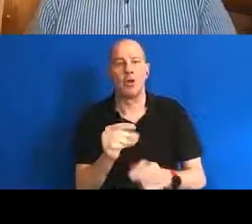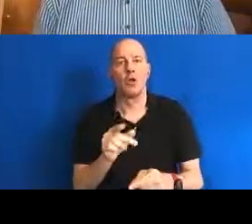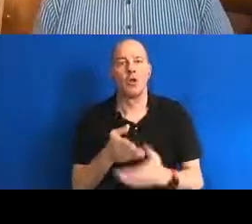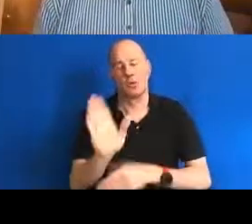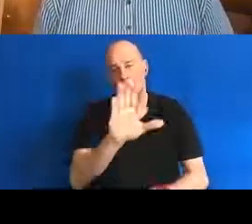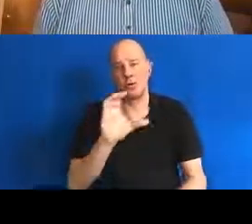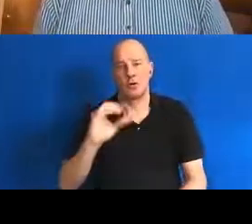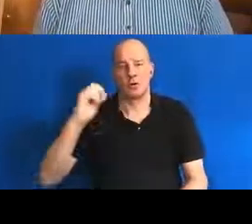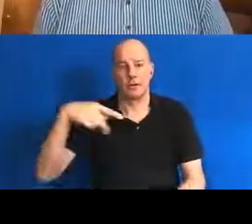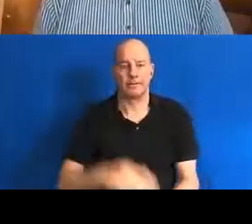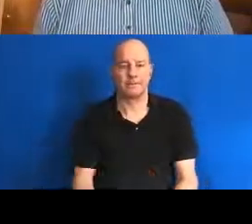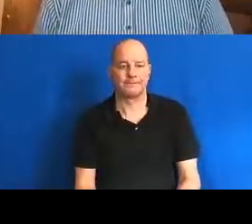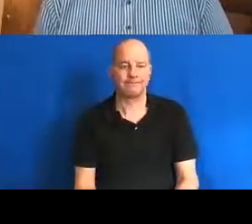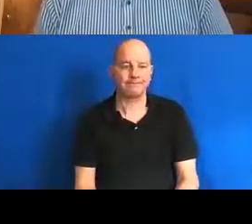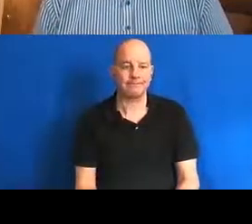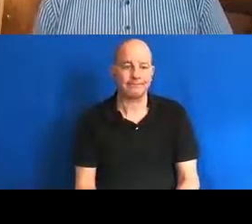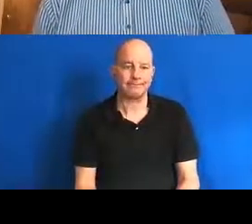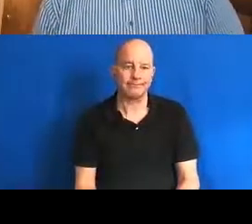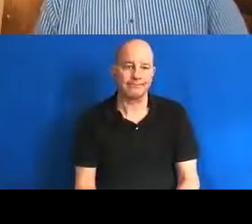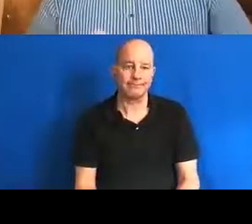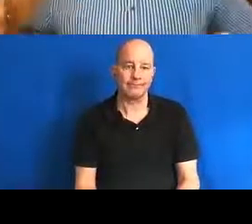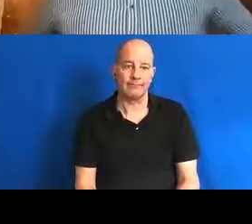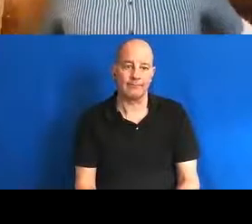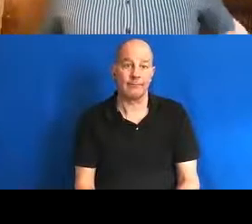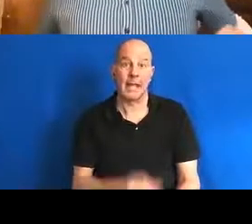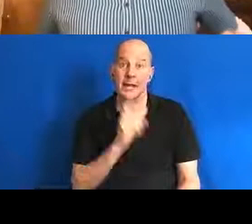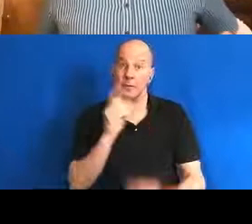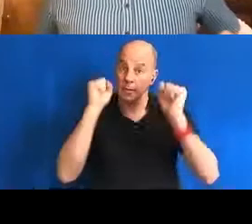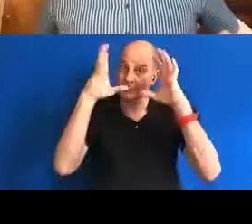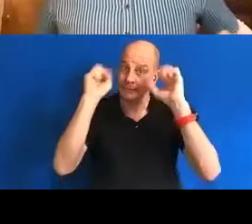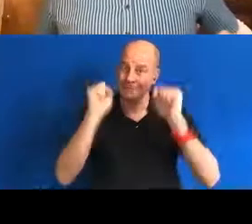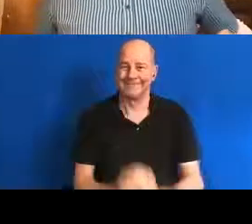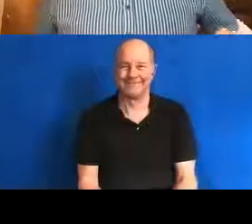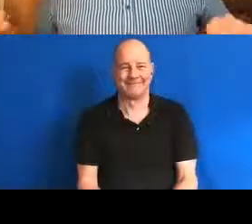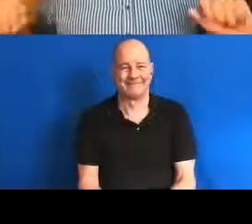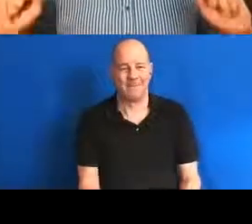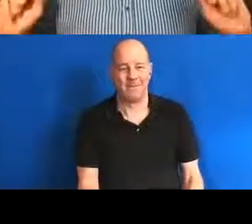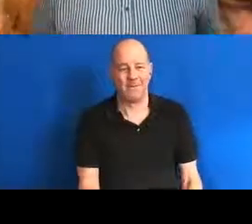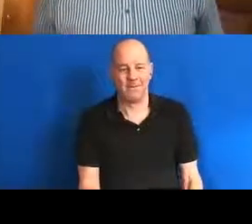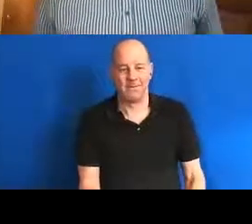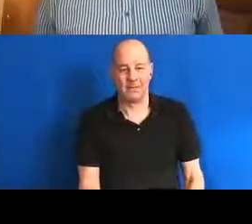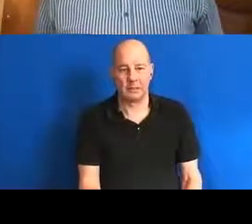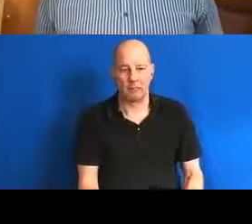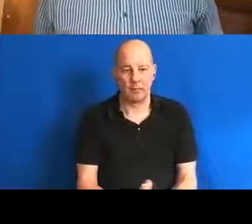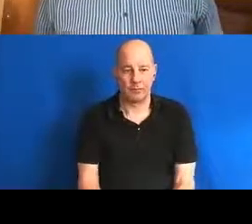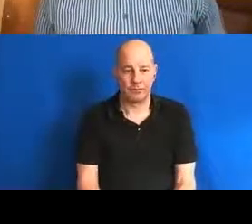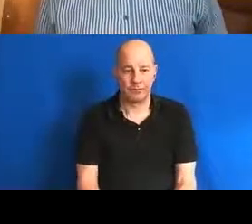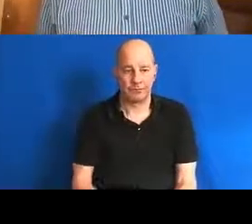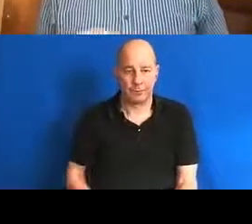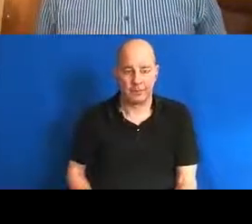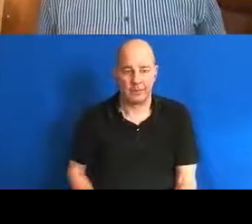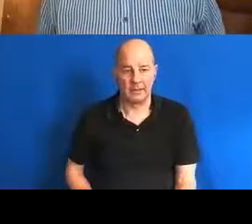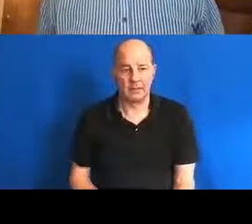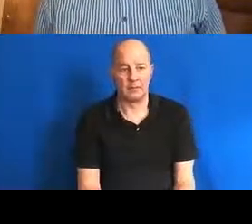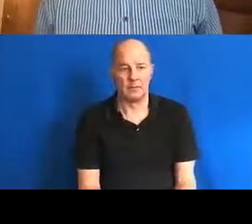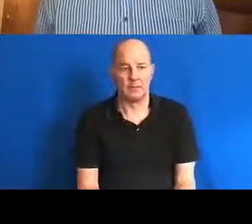So that's what I'm going to be talking about. It's pretty amazing. To start off, just